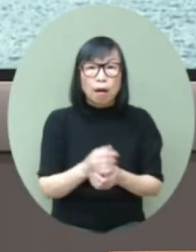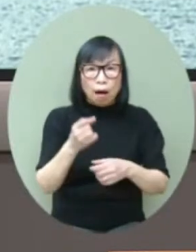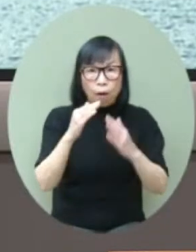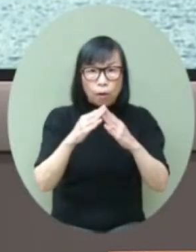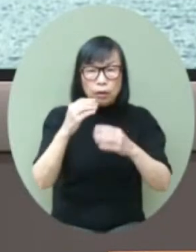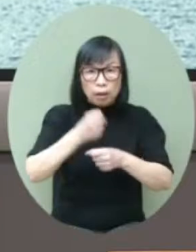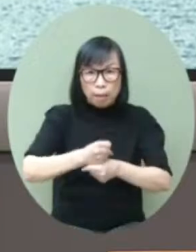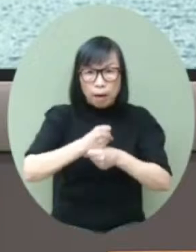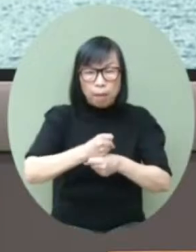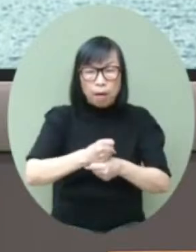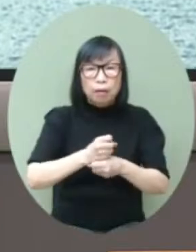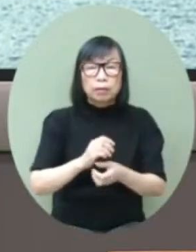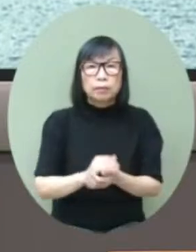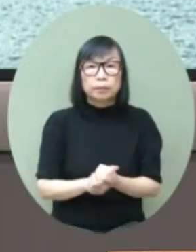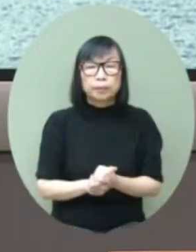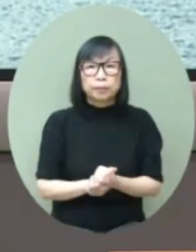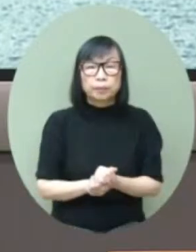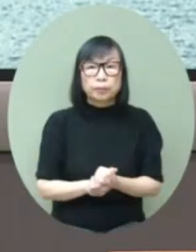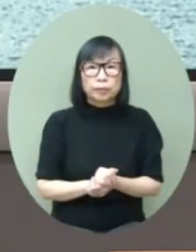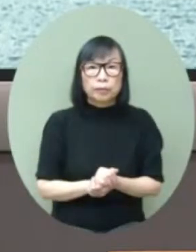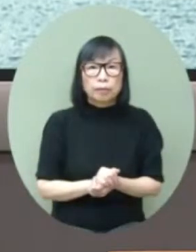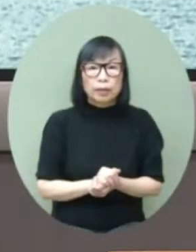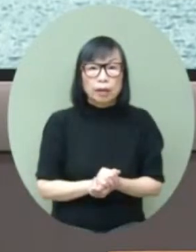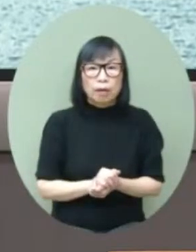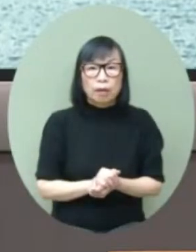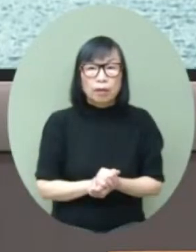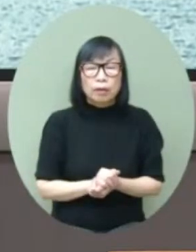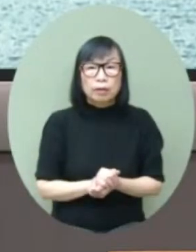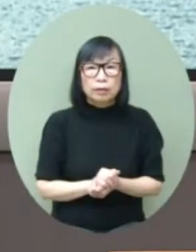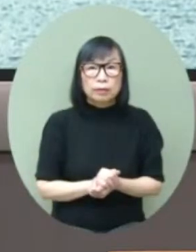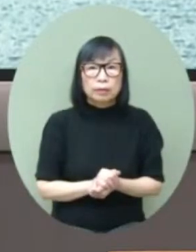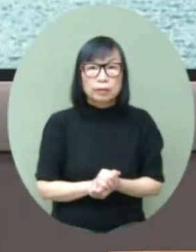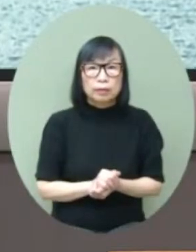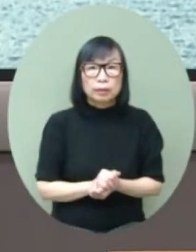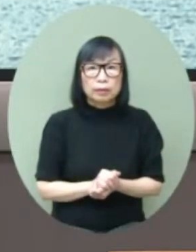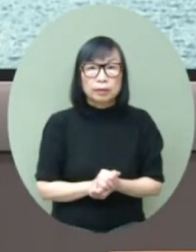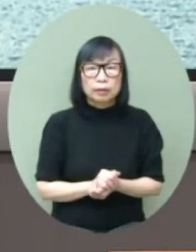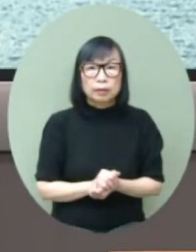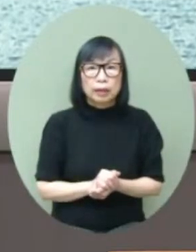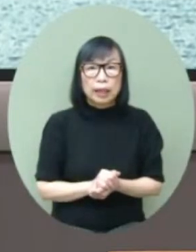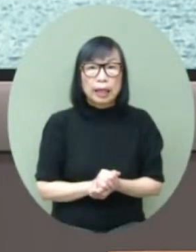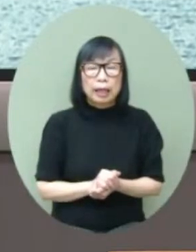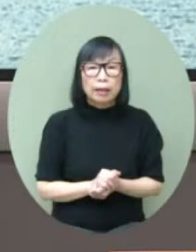She's living in Yuxing Street in Happy Valley.